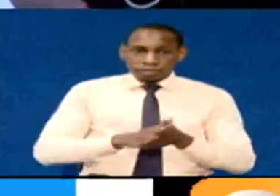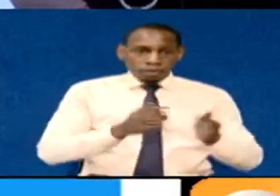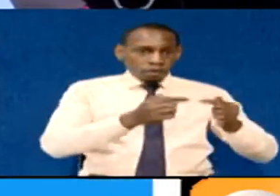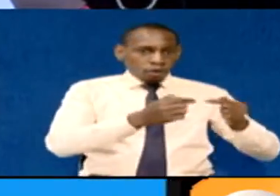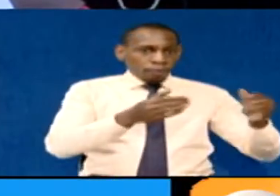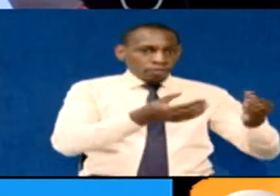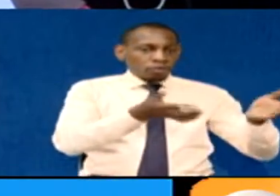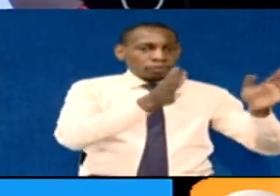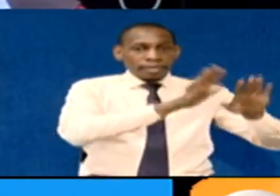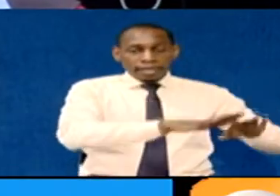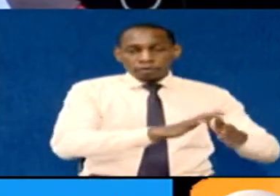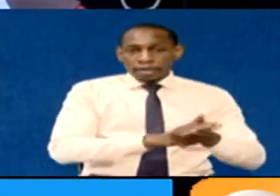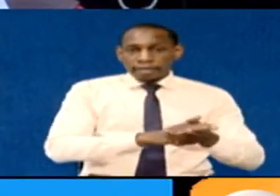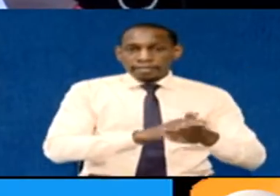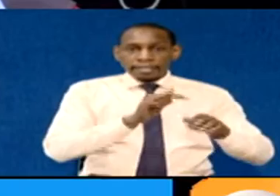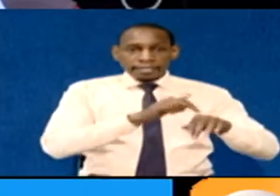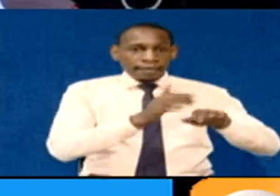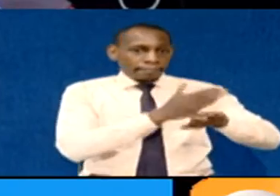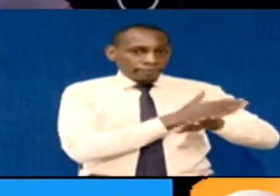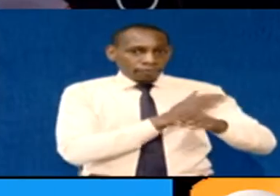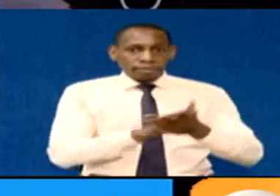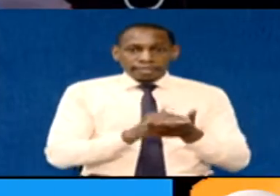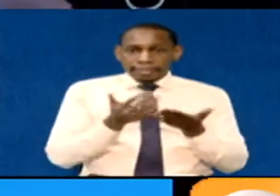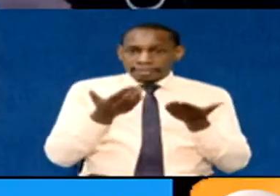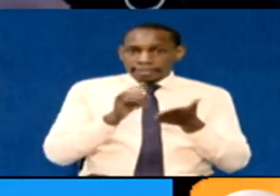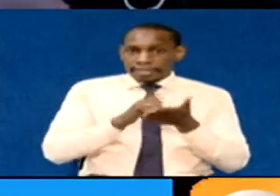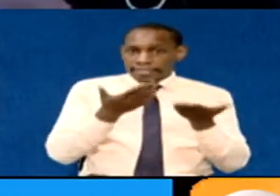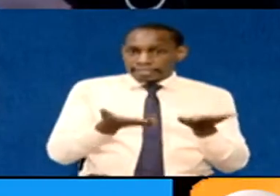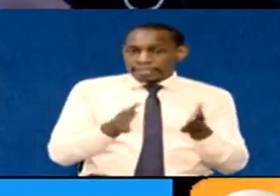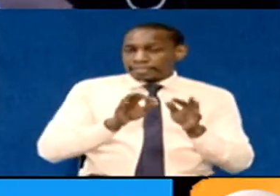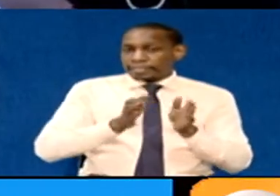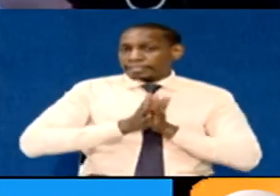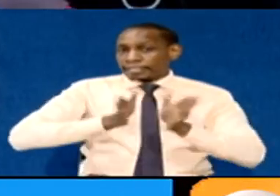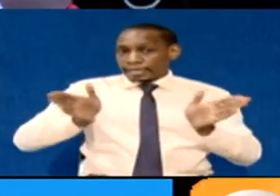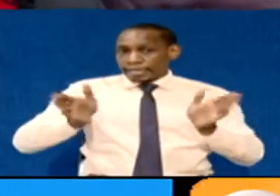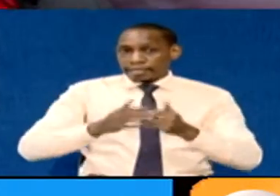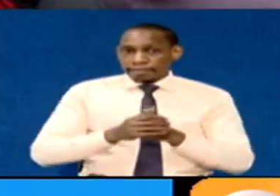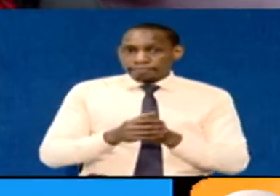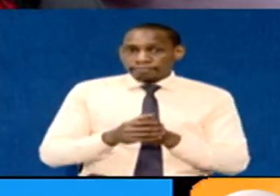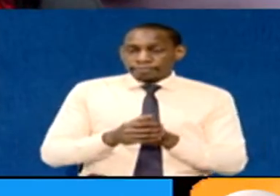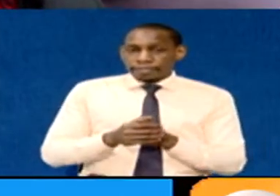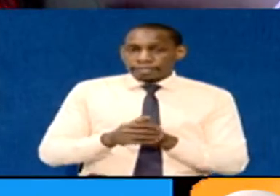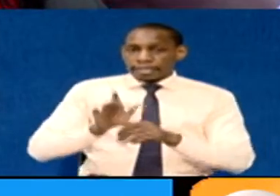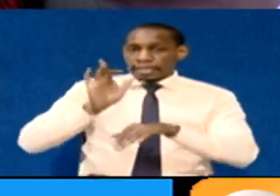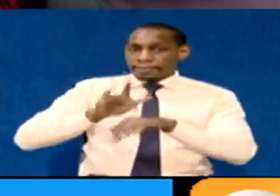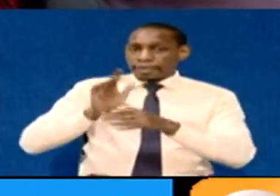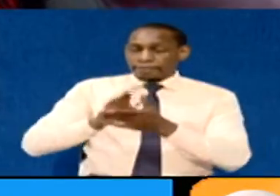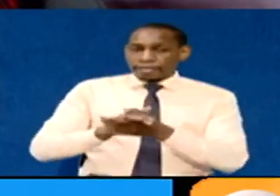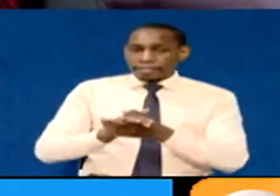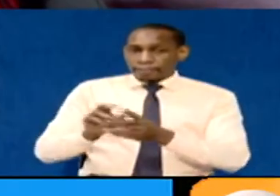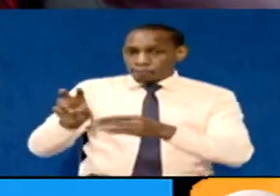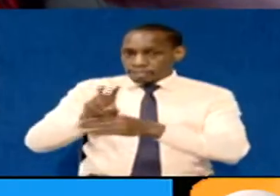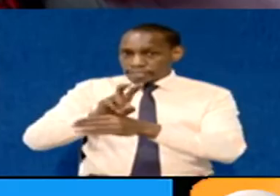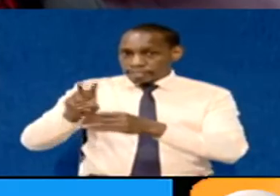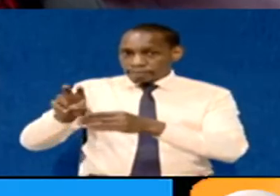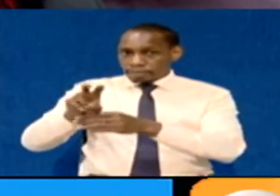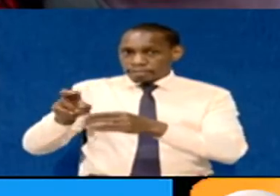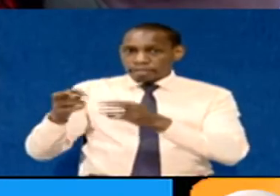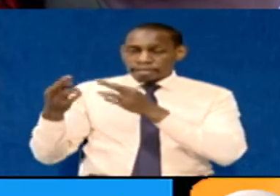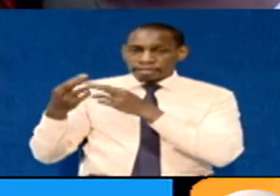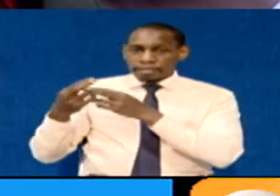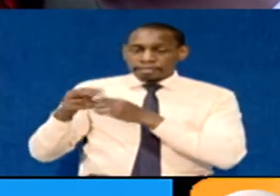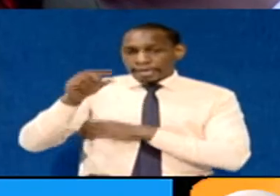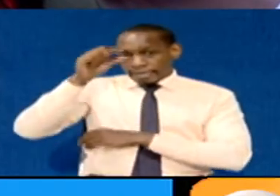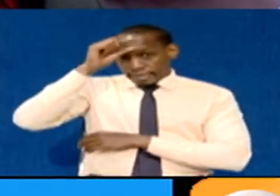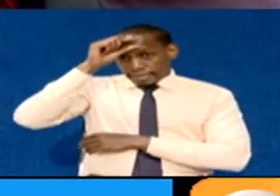the opposition as we knew it then has, to some extent, compromise the level of oversight for this government,